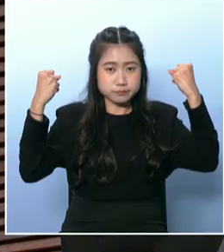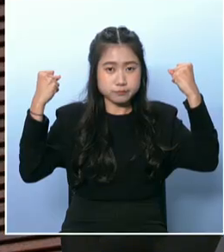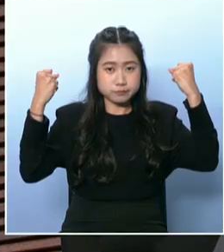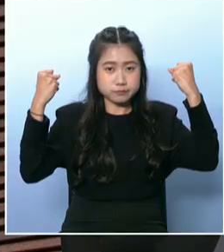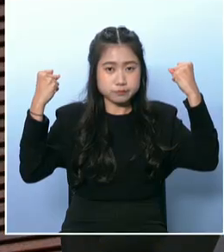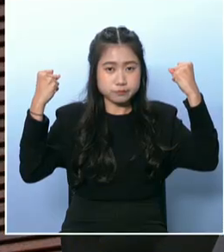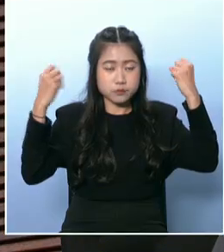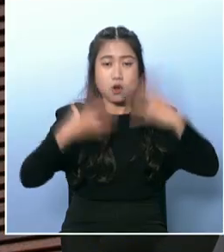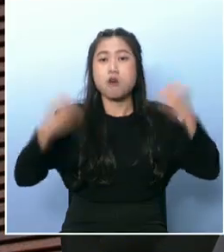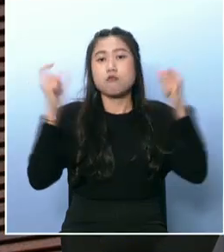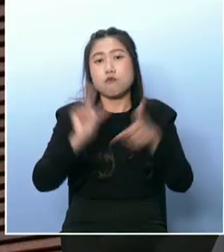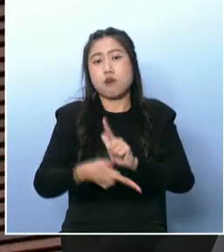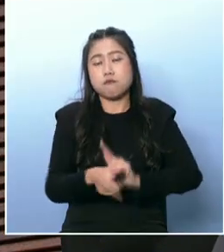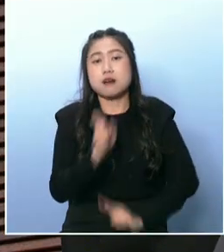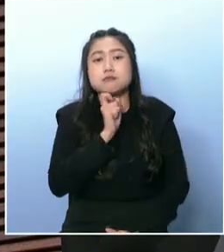Rehab Program Plan,